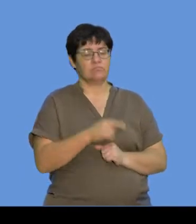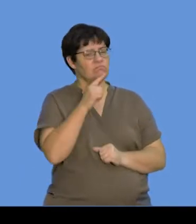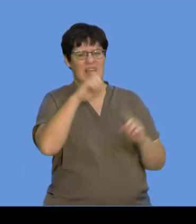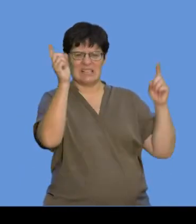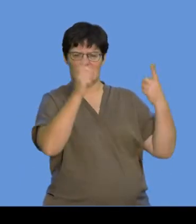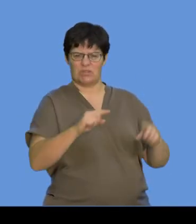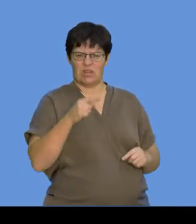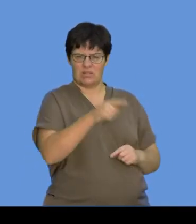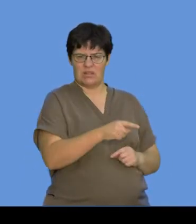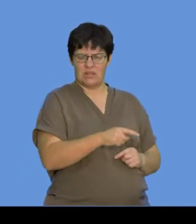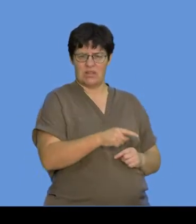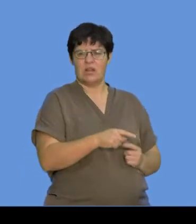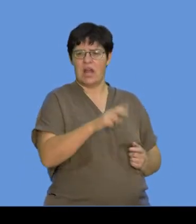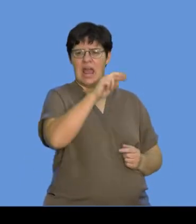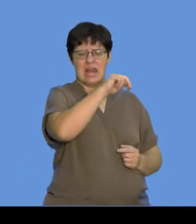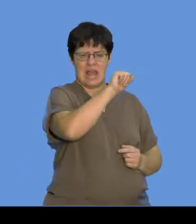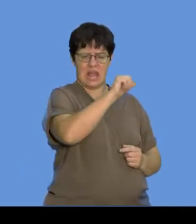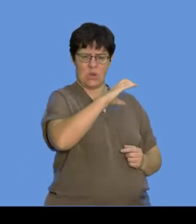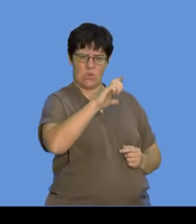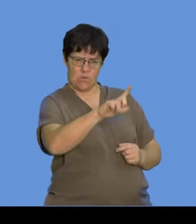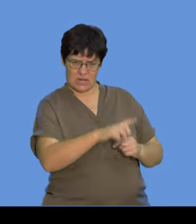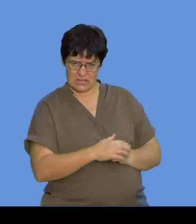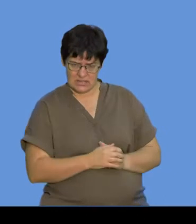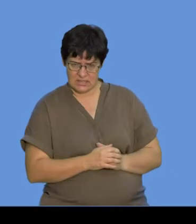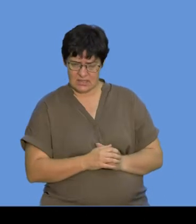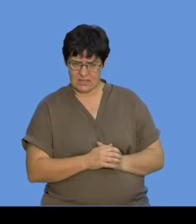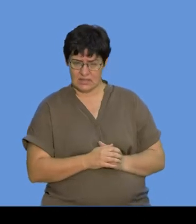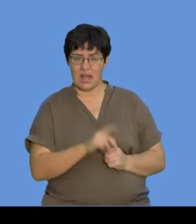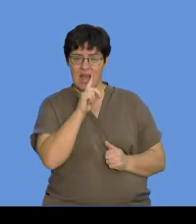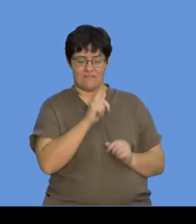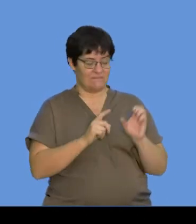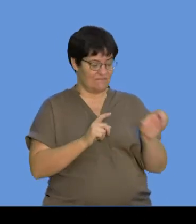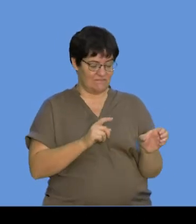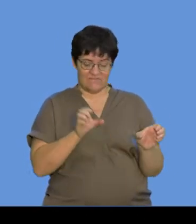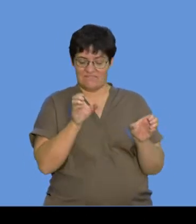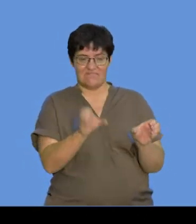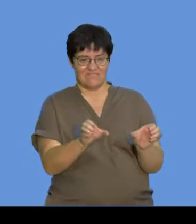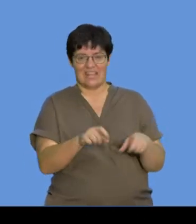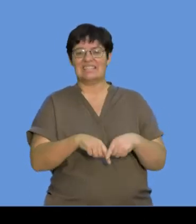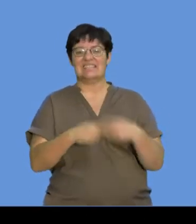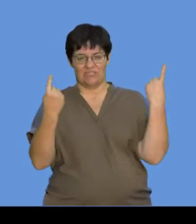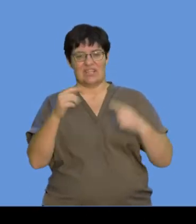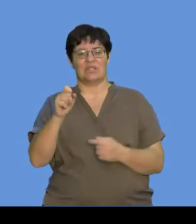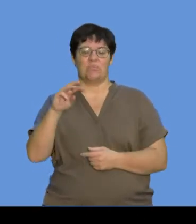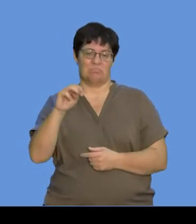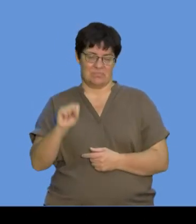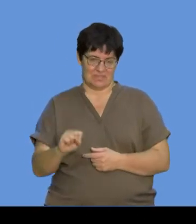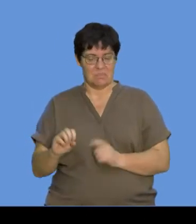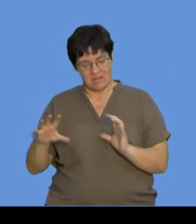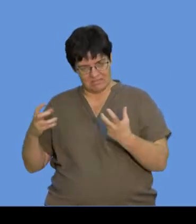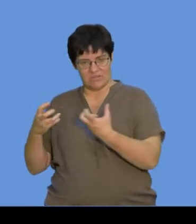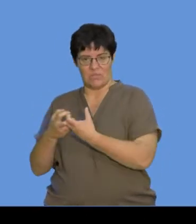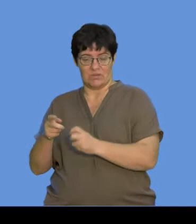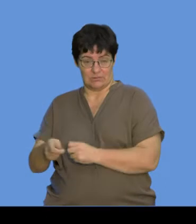okay? What's so special about sodium chloride? This consists of two atoms of different kinds that are chemically bonded.